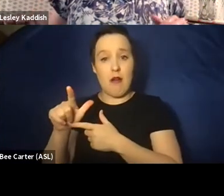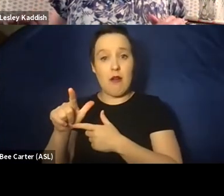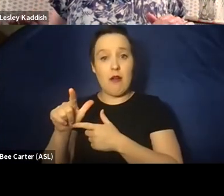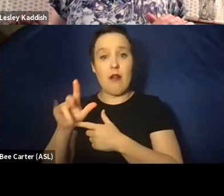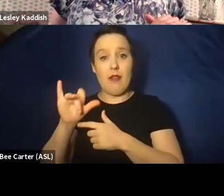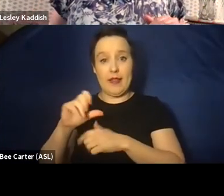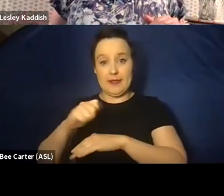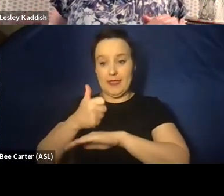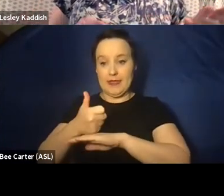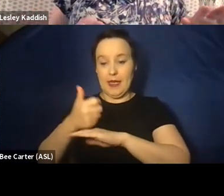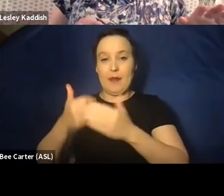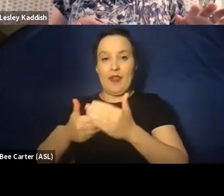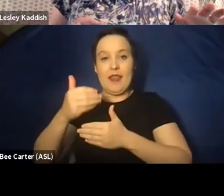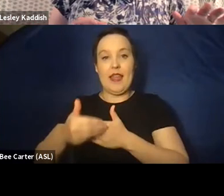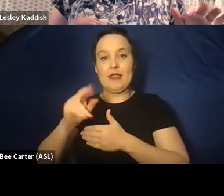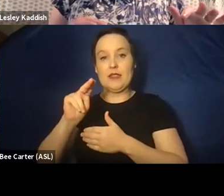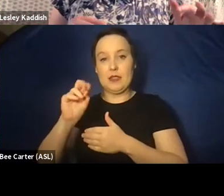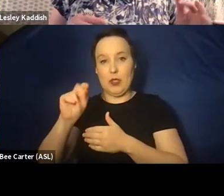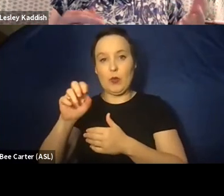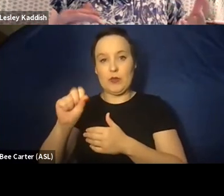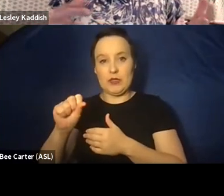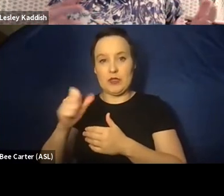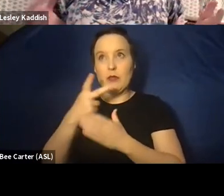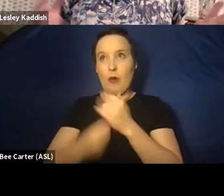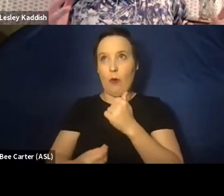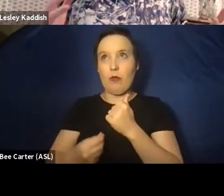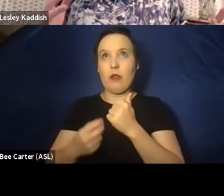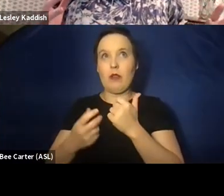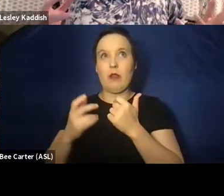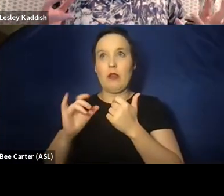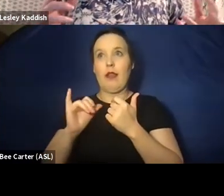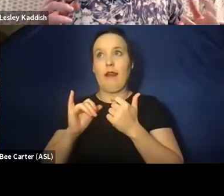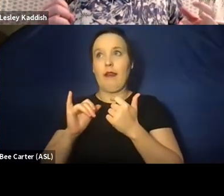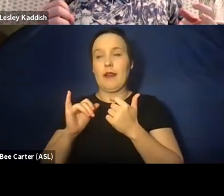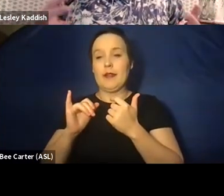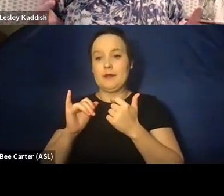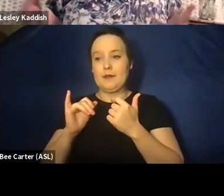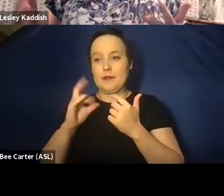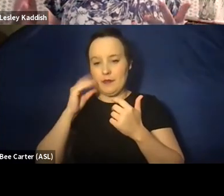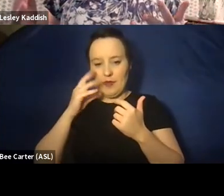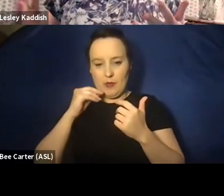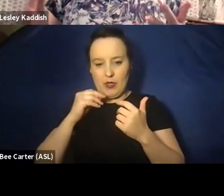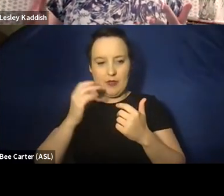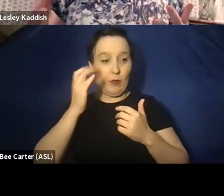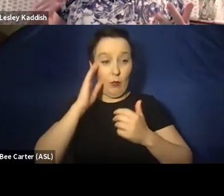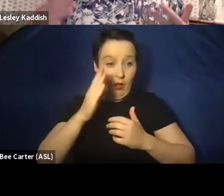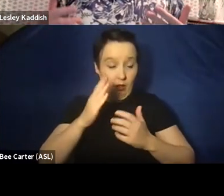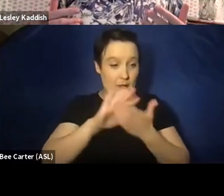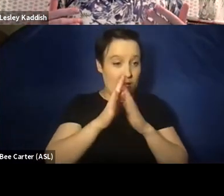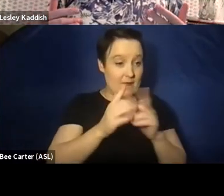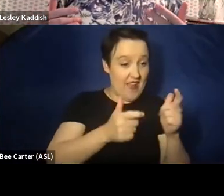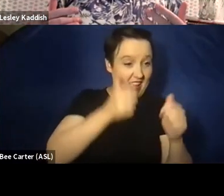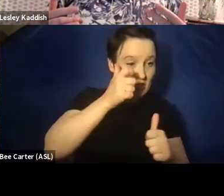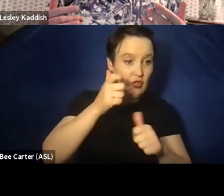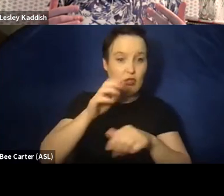which sets the next notes that you're gonna play. So you're both sort of living in whether we're gonna quicken up or slow down, or whether we're